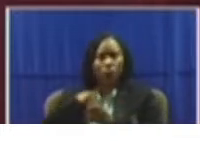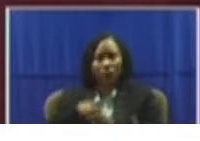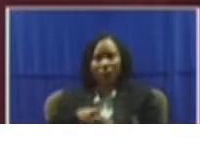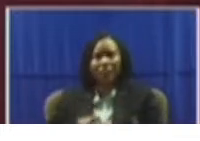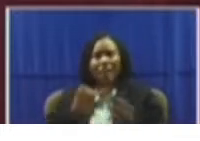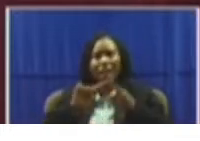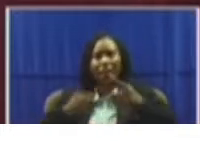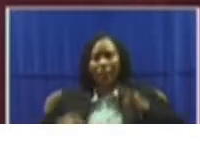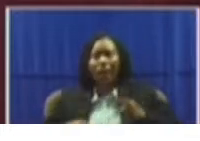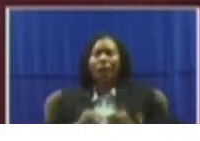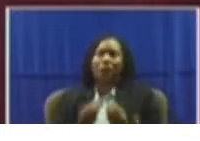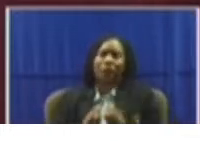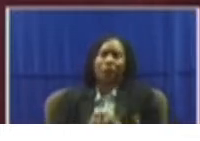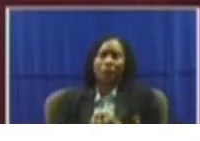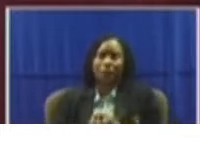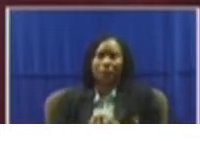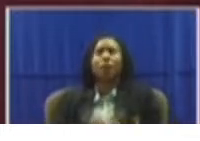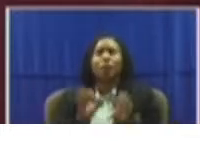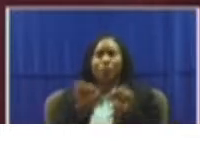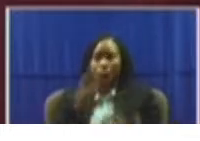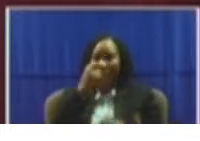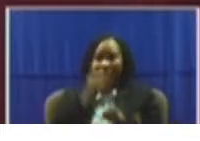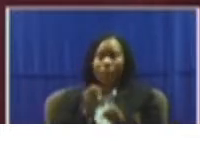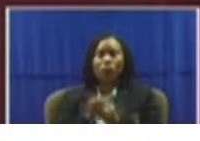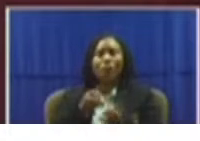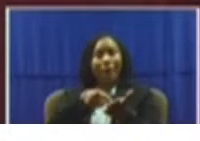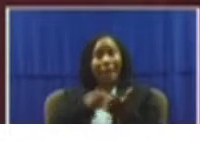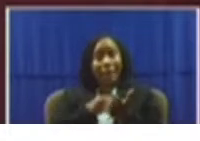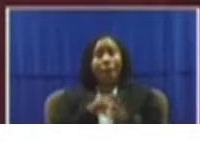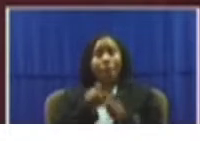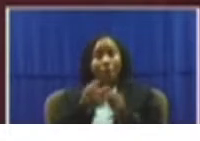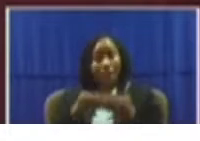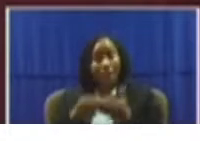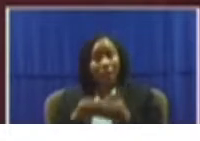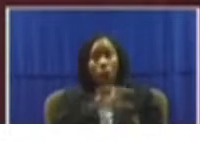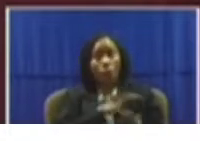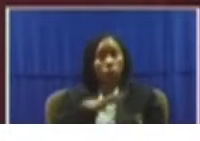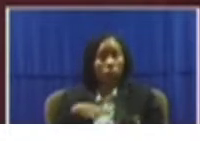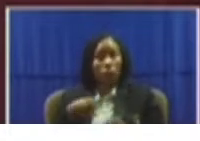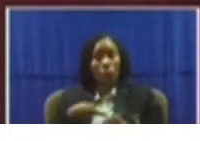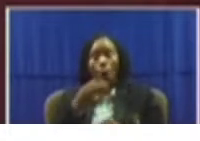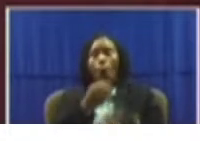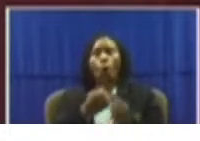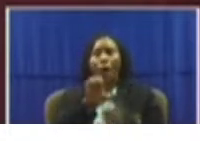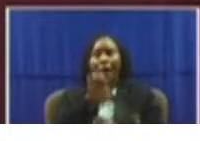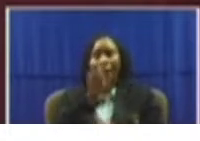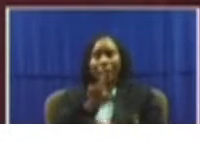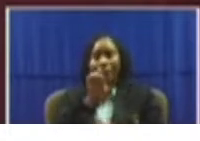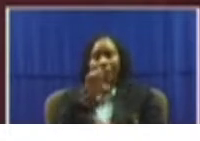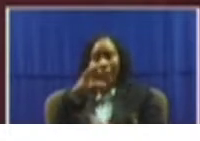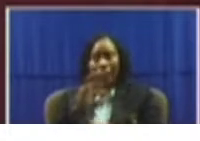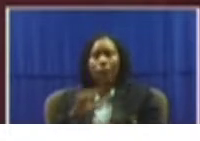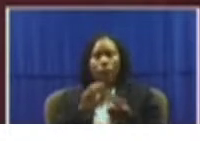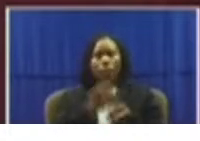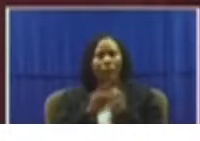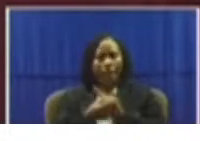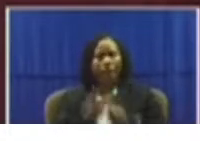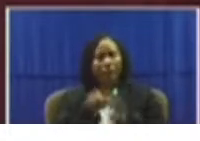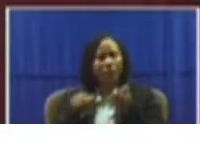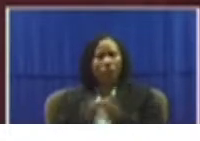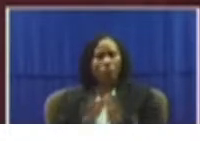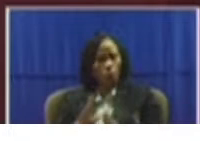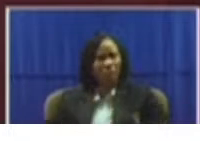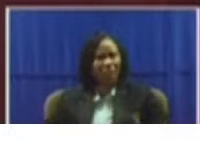should demand that members of the executive are people of integrity, but integrity is difficult to gauge in a country plagued by